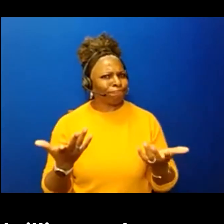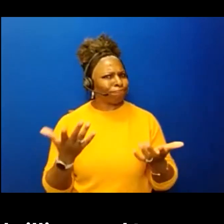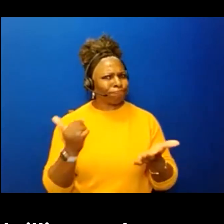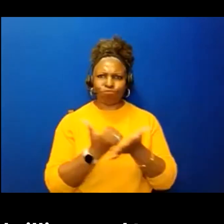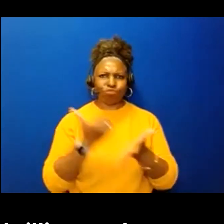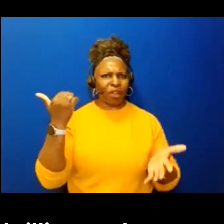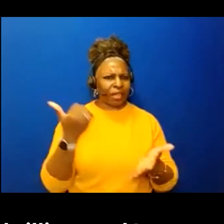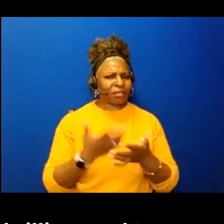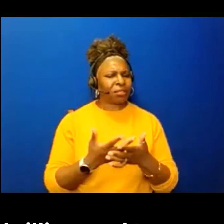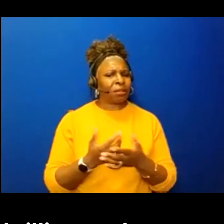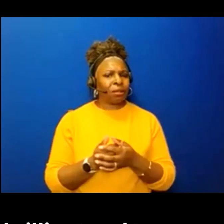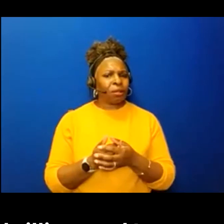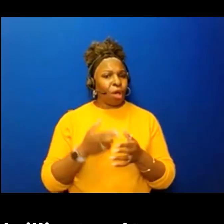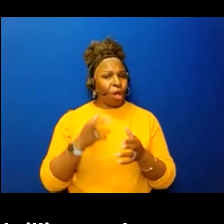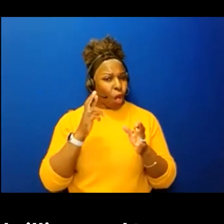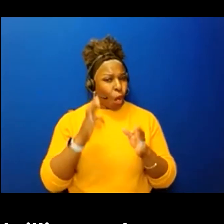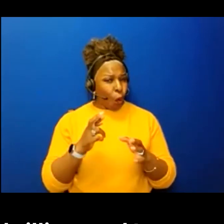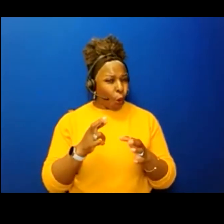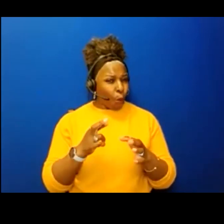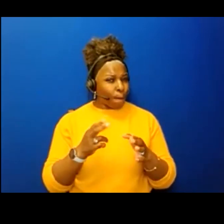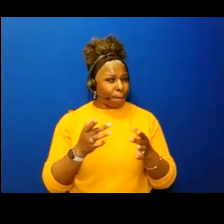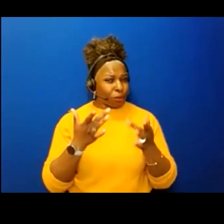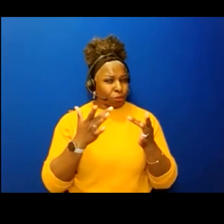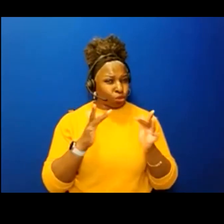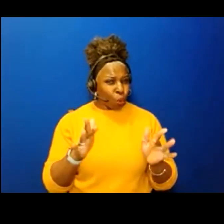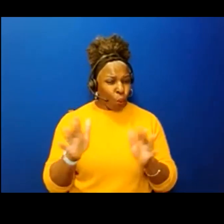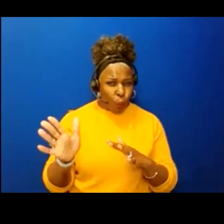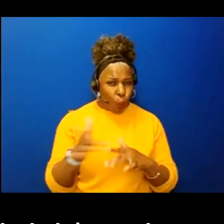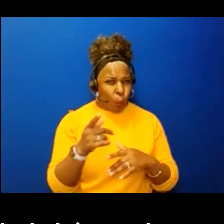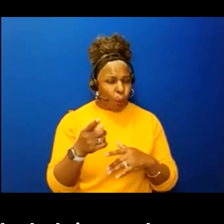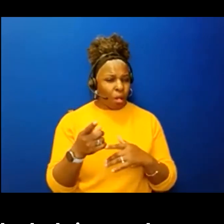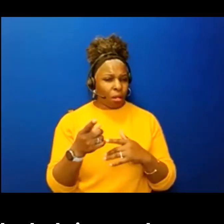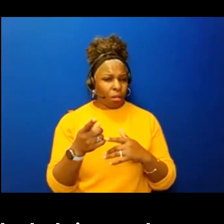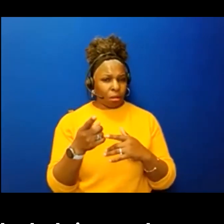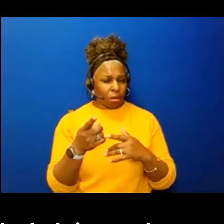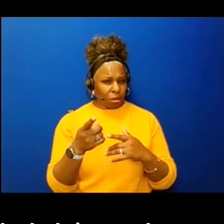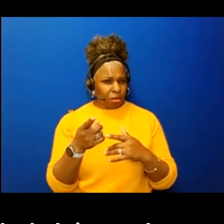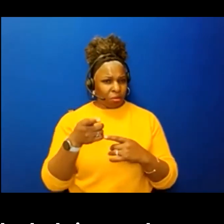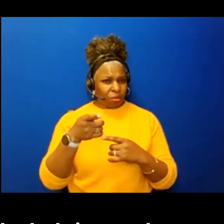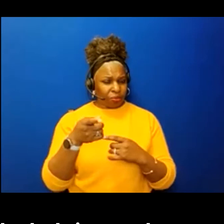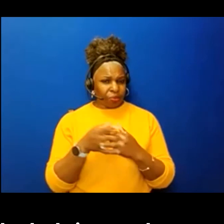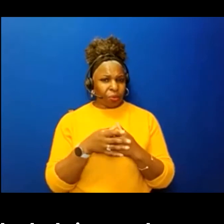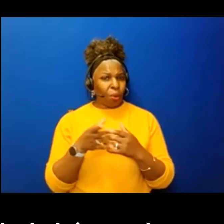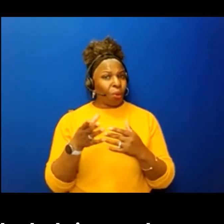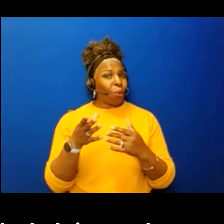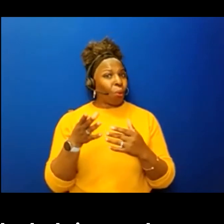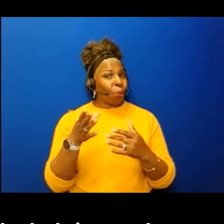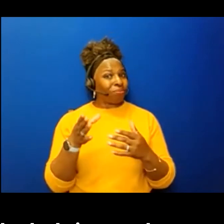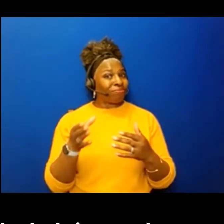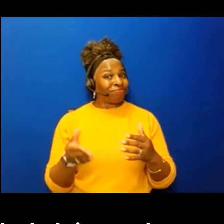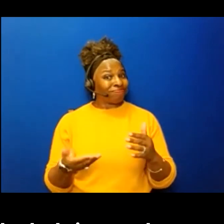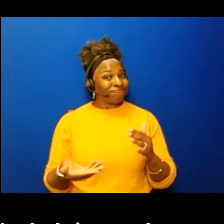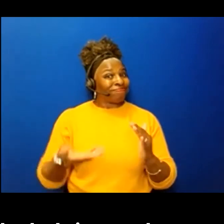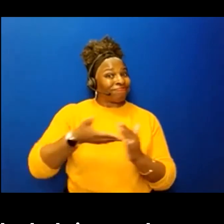And I hope demonstrates and shows all of you that with support and